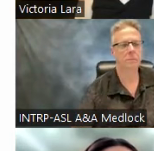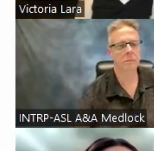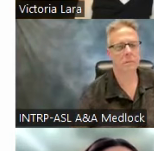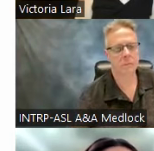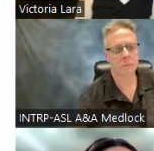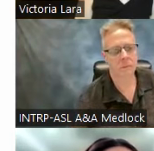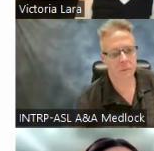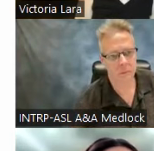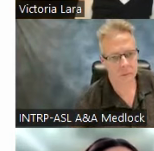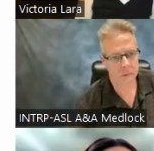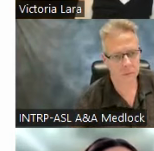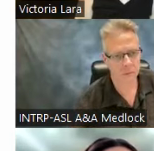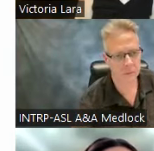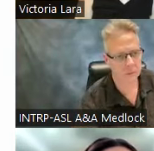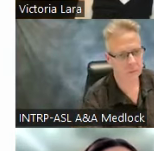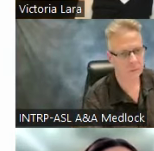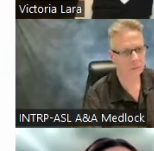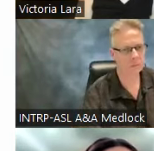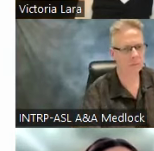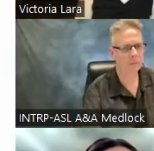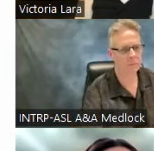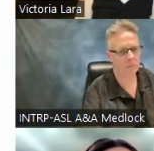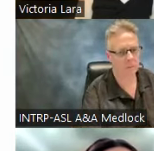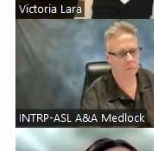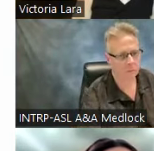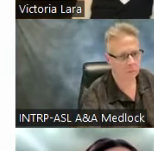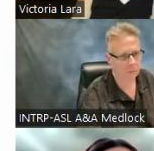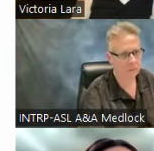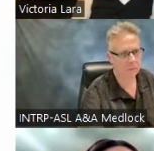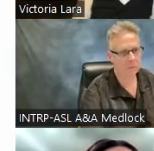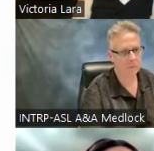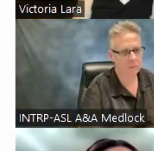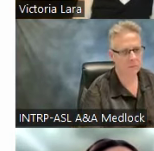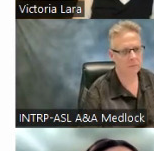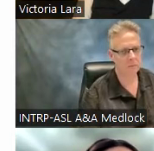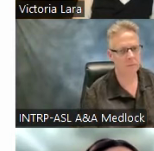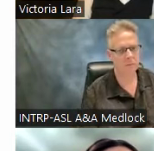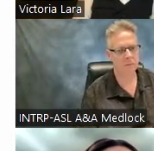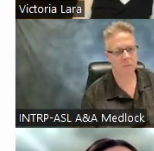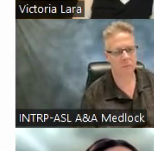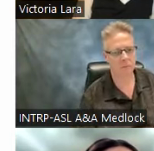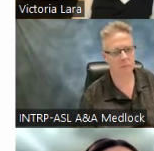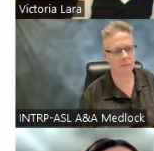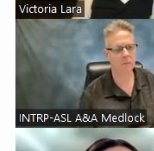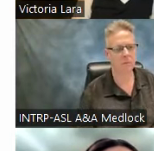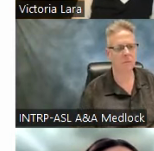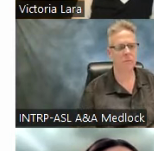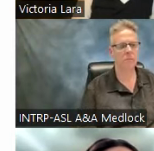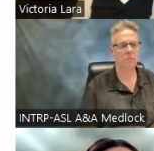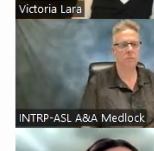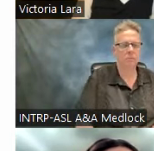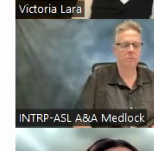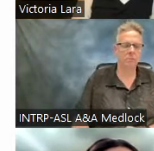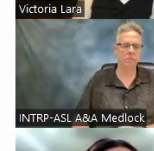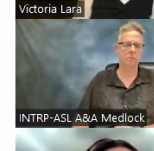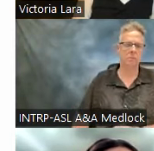training. To facilitate this work, the Oversight Board shall have